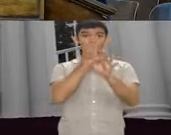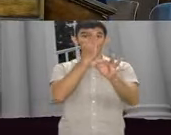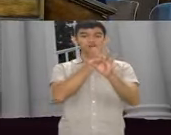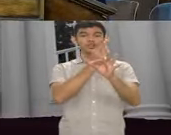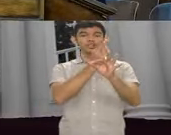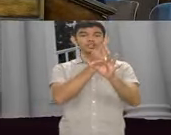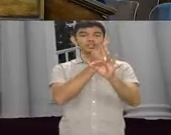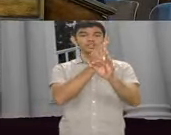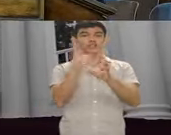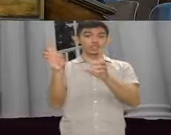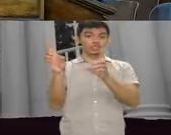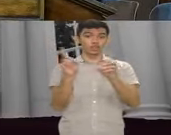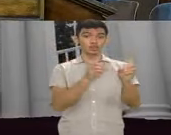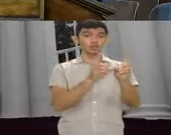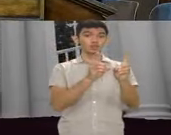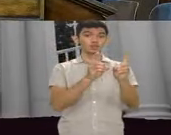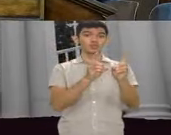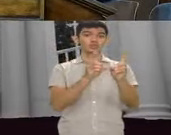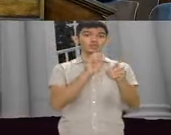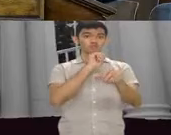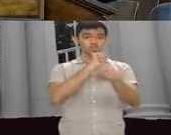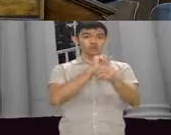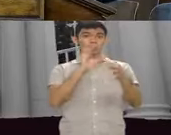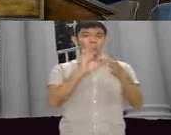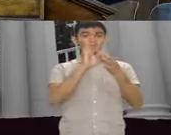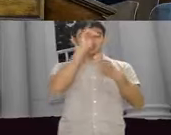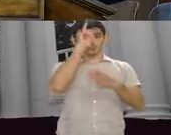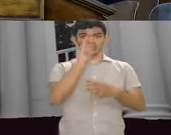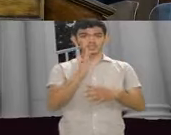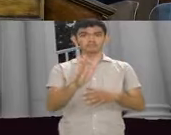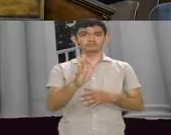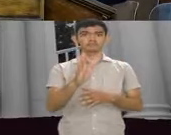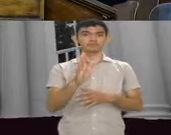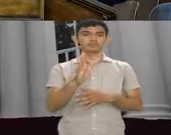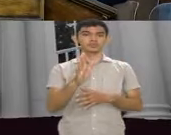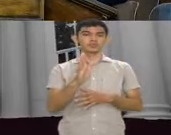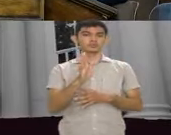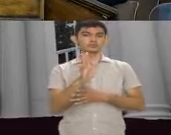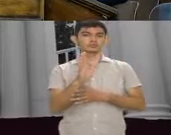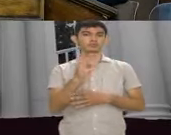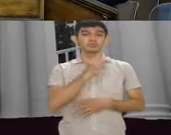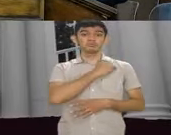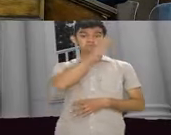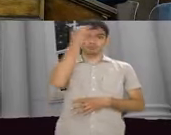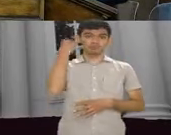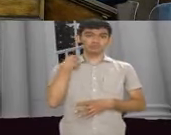faithful, we are doing what God wants us to do, Mary is no better than us.